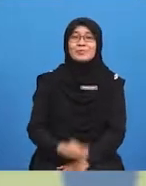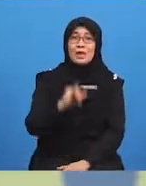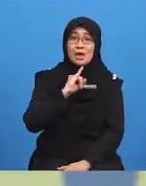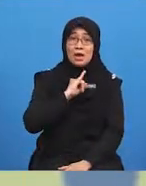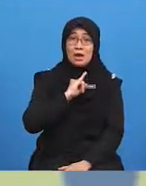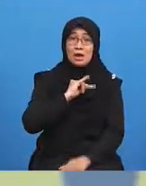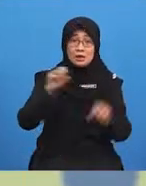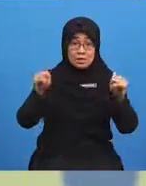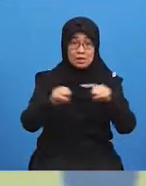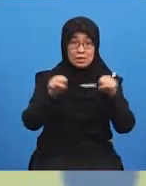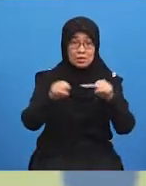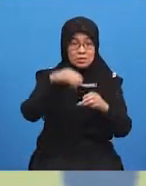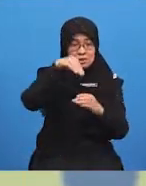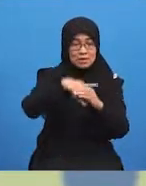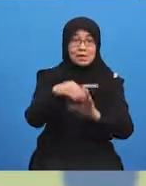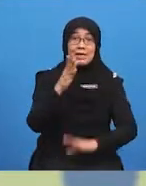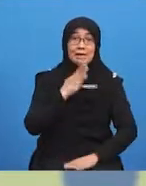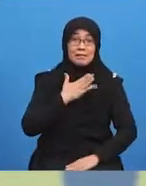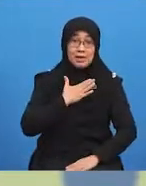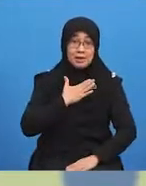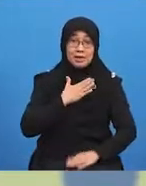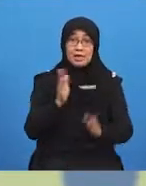I cook in my kitchen.